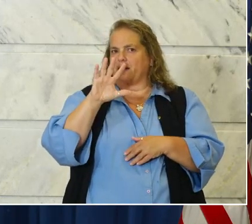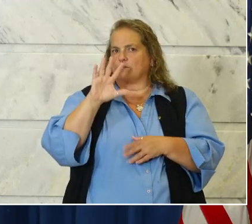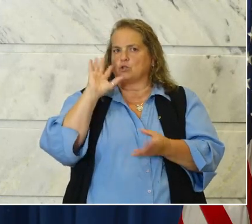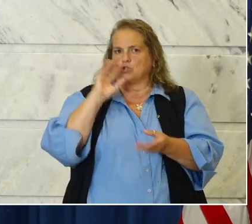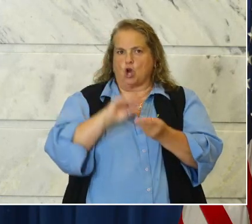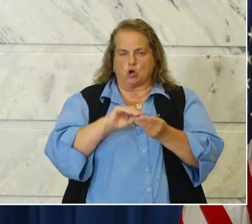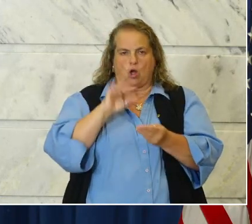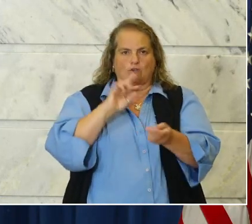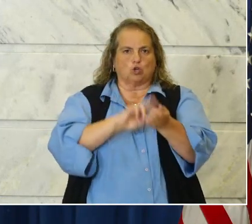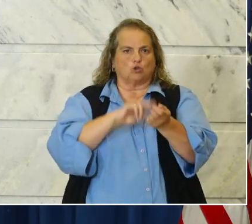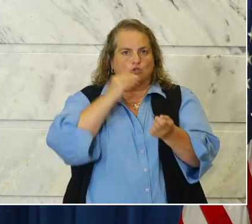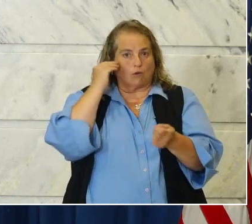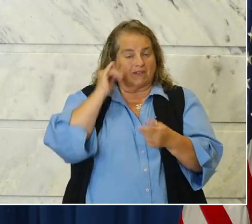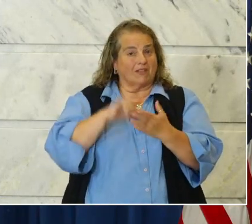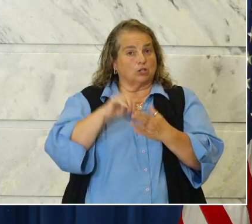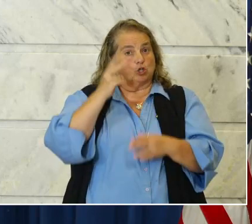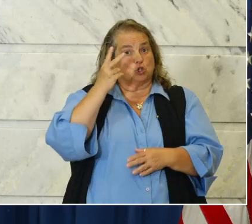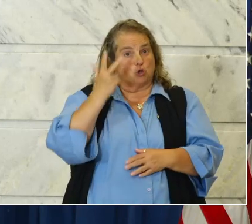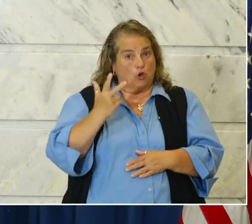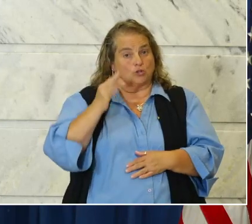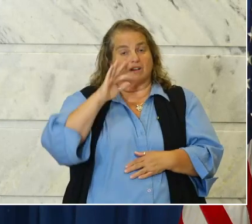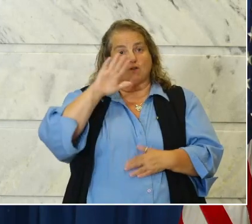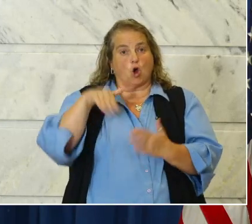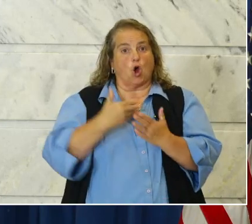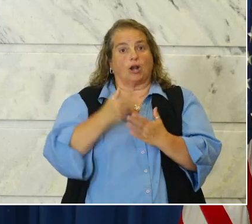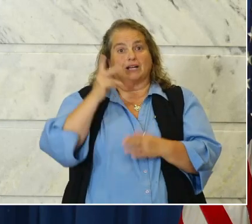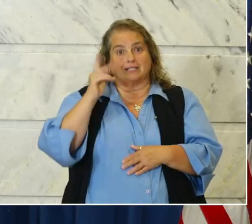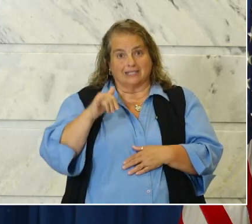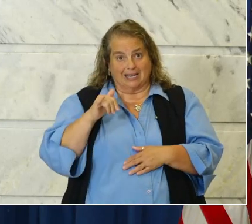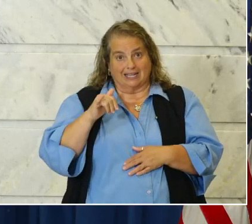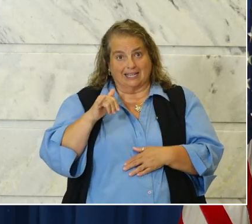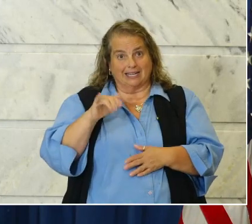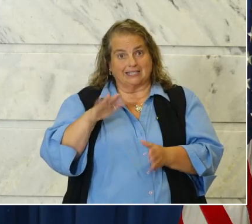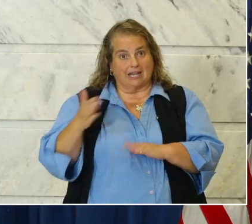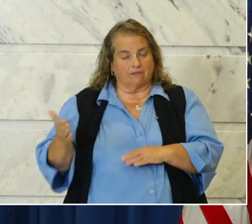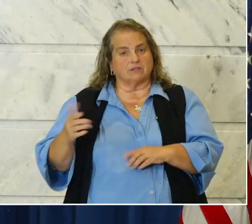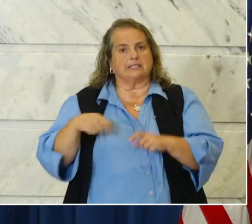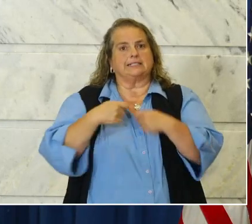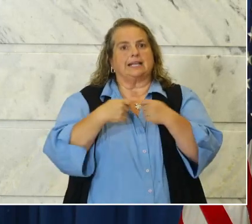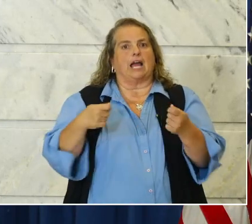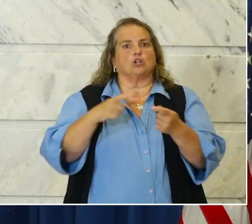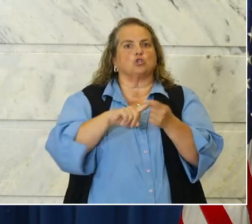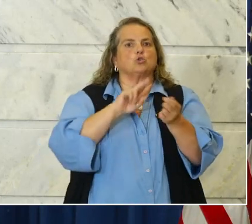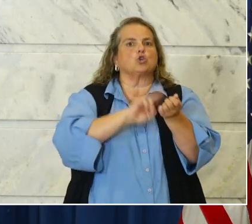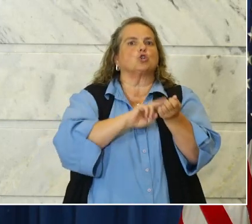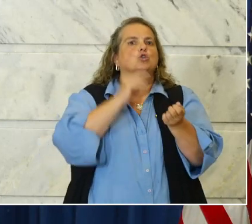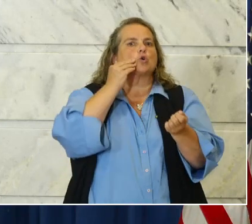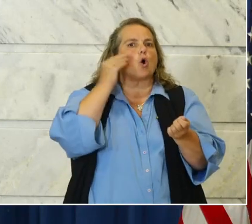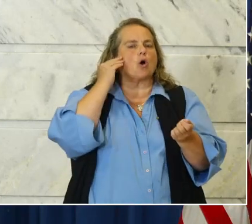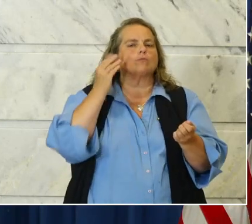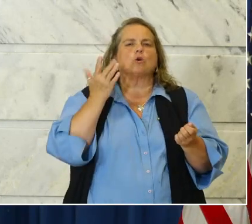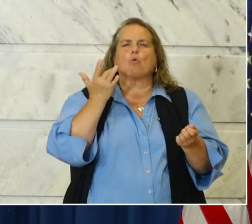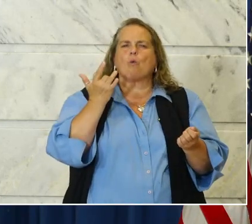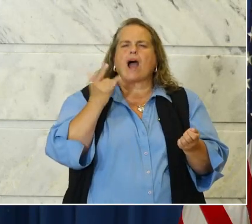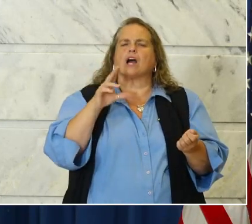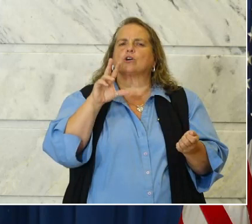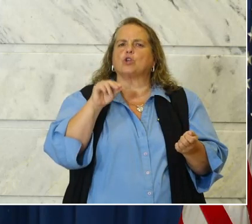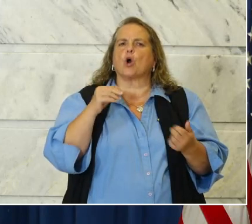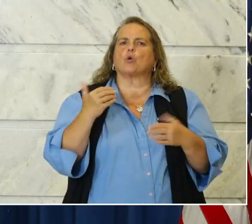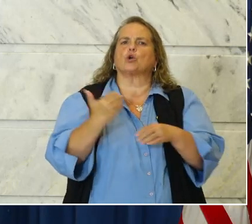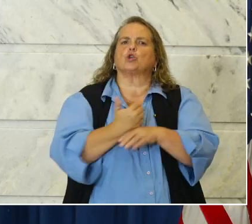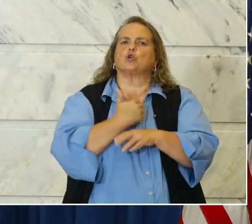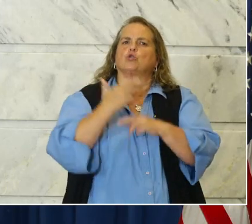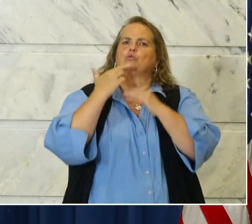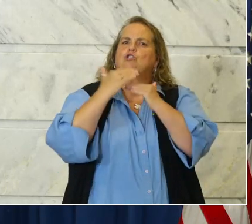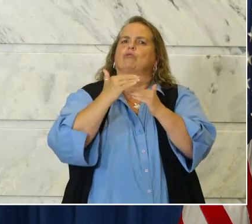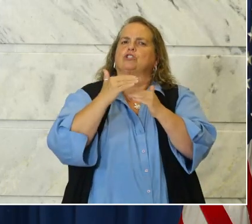roughly 2/3 of all Kentucky deaths are tied to long-term care facilities. Why no new